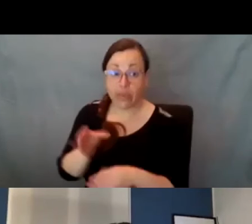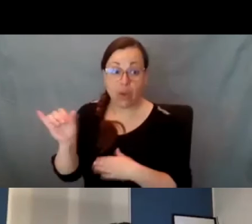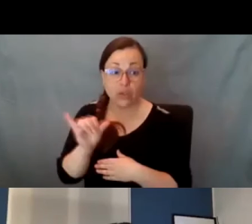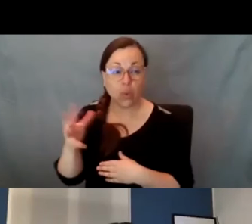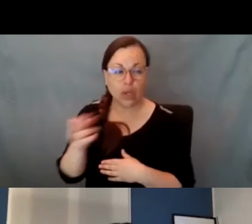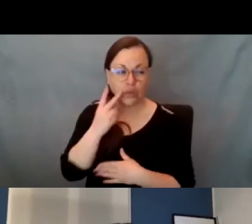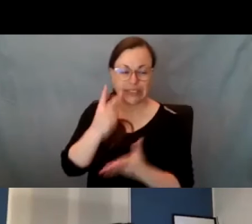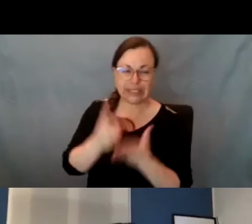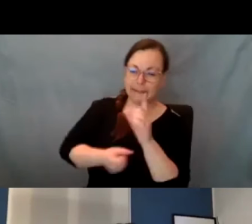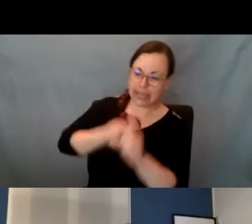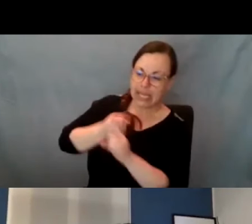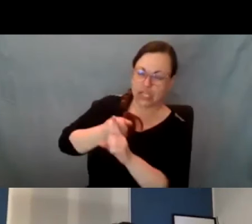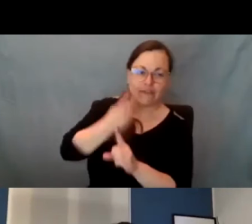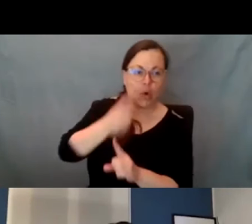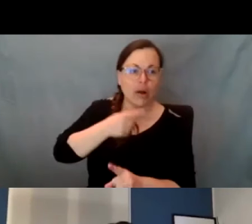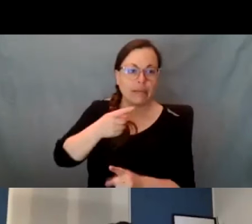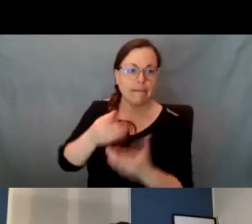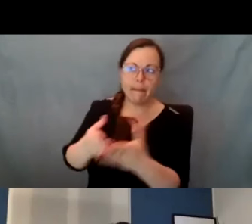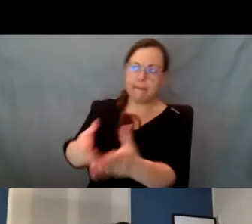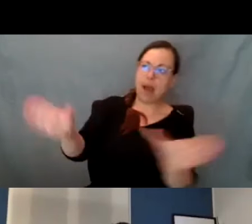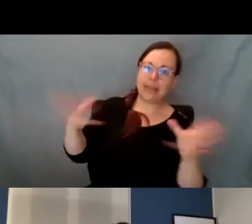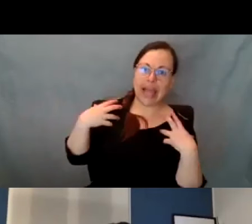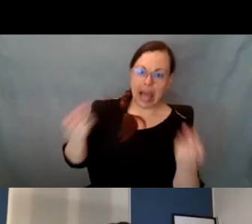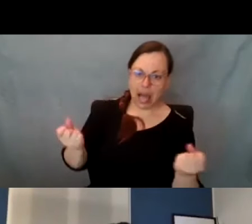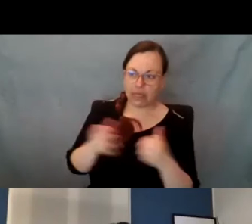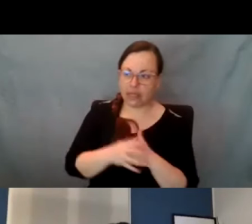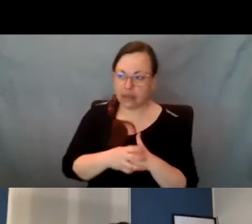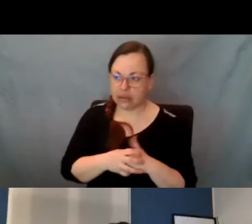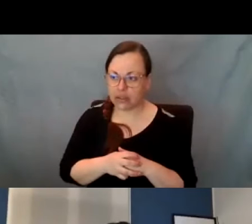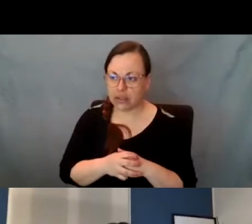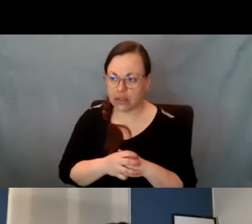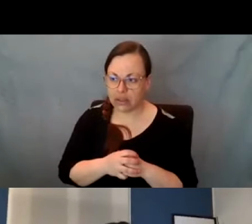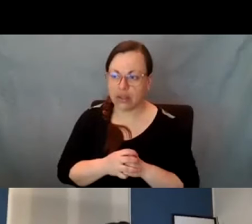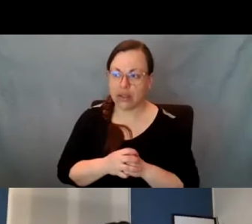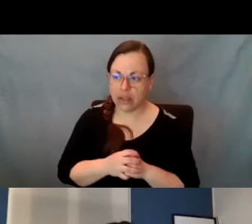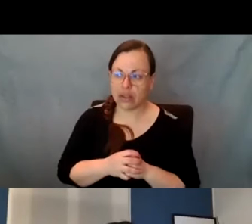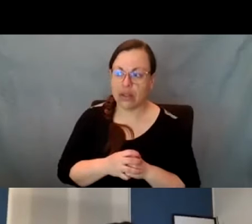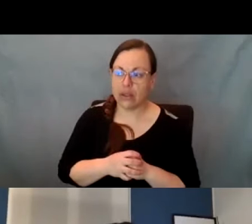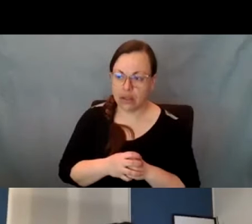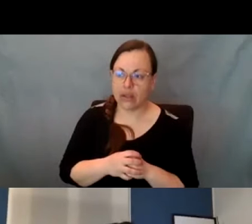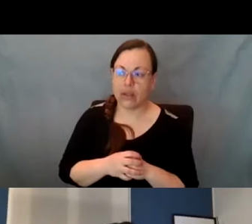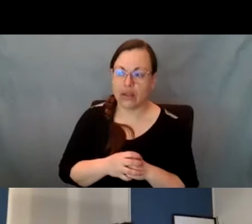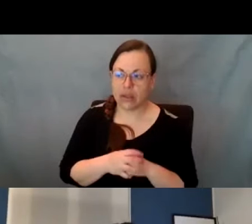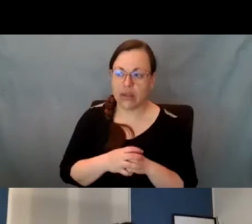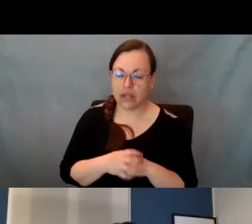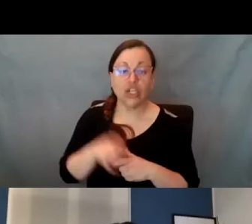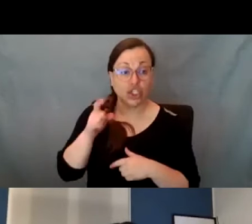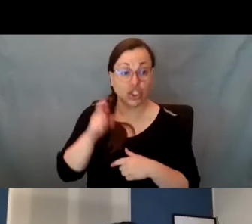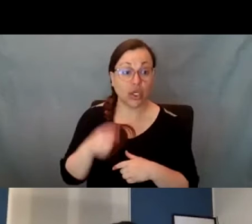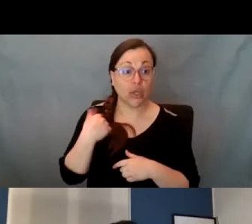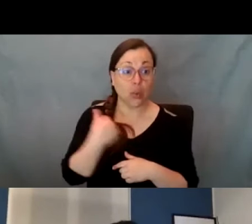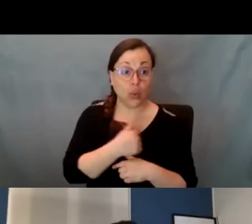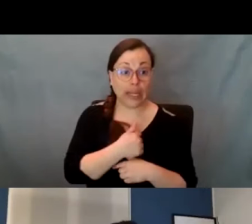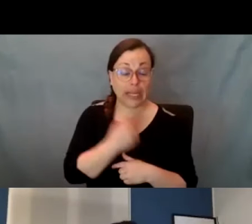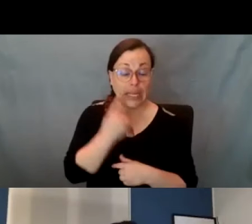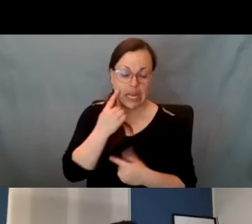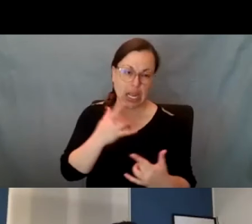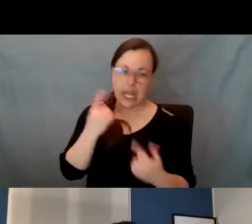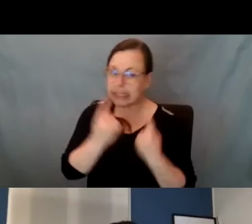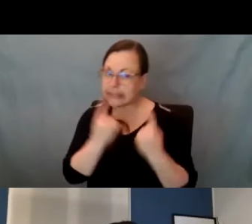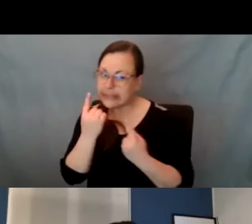health. So should we adjust some of our measures, including should we consider that some of the